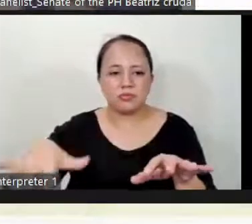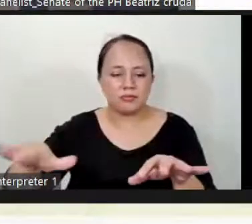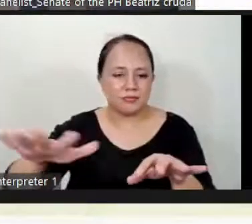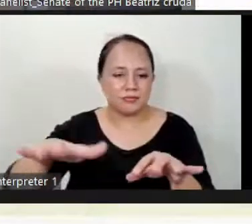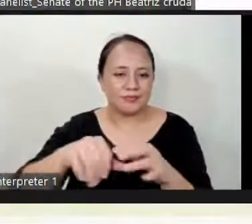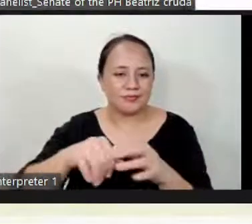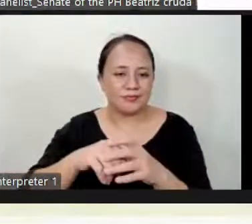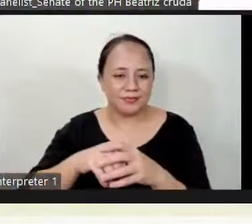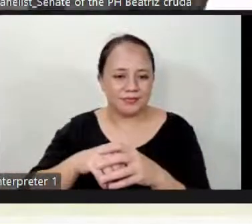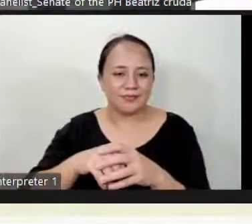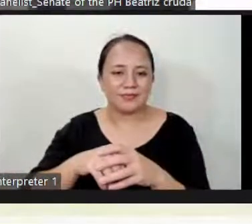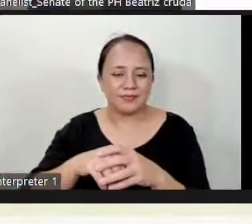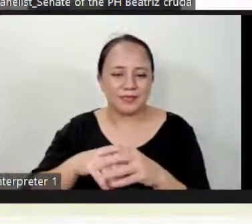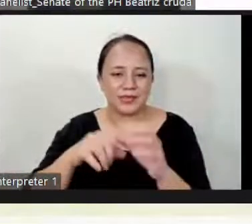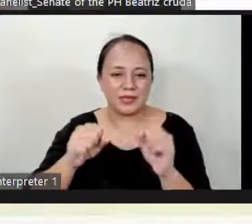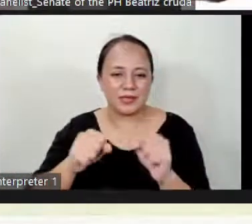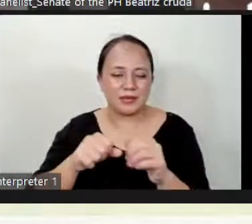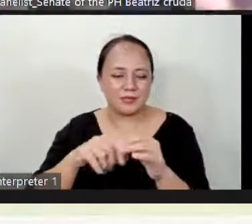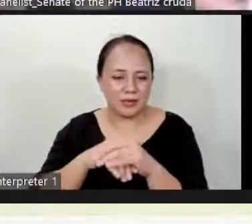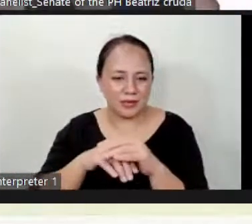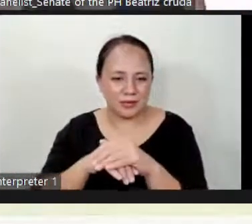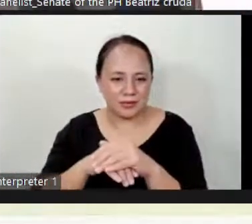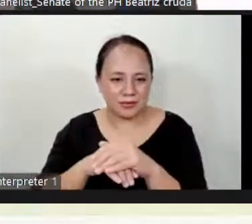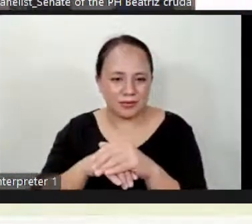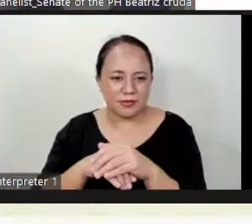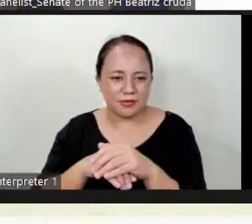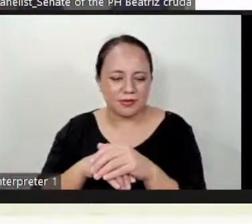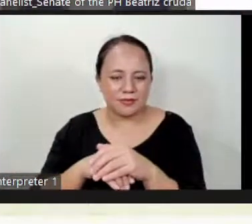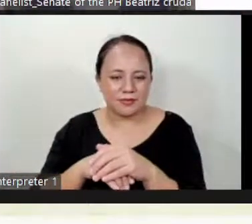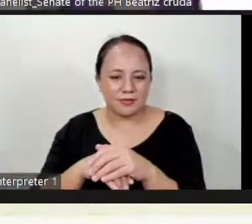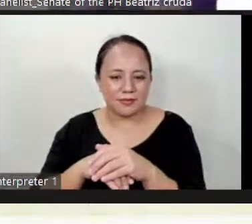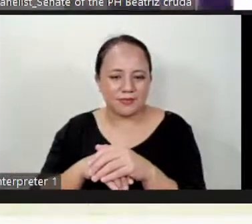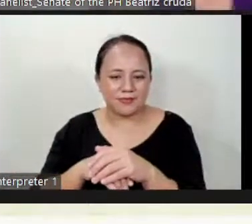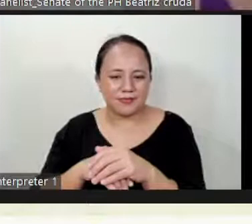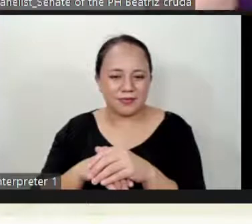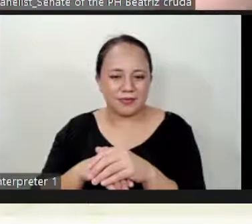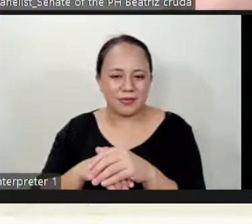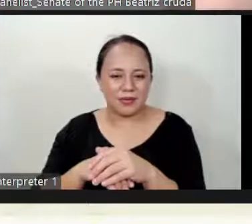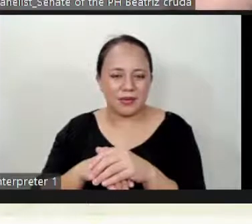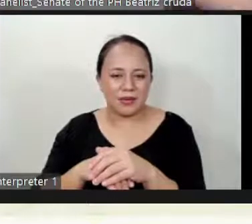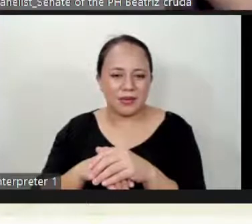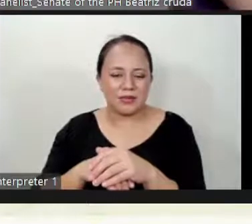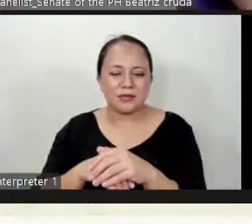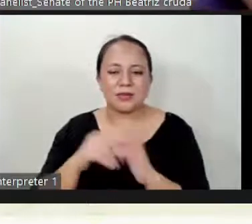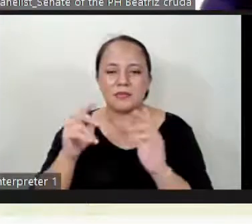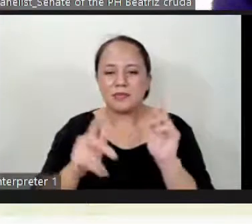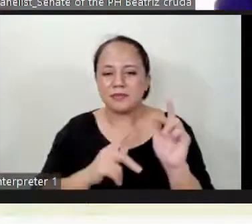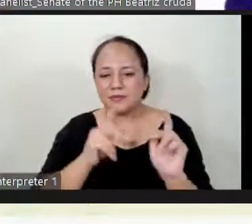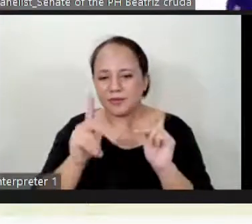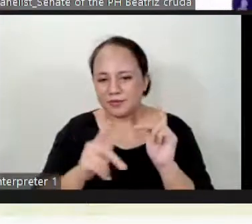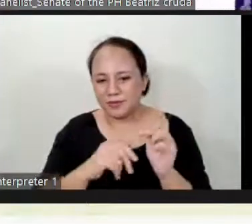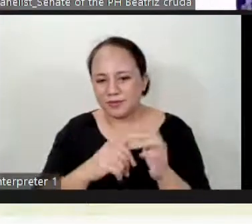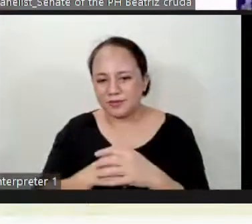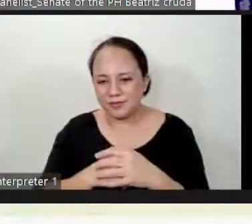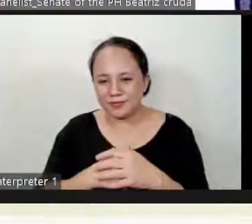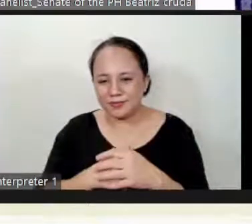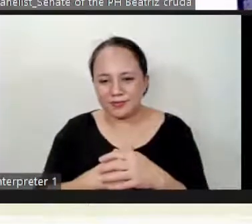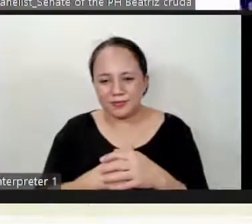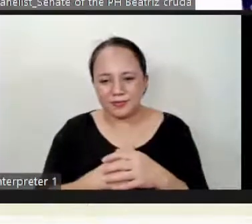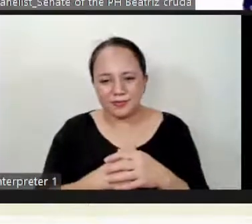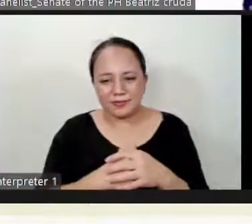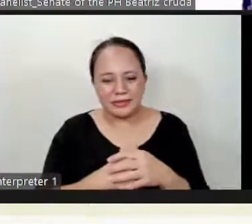where it can be accessed by the population,